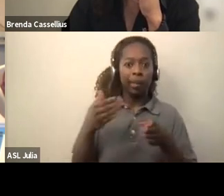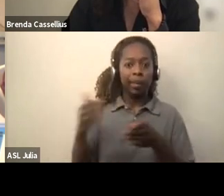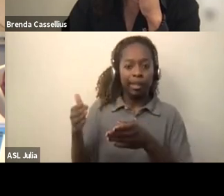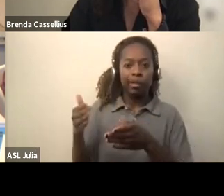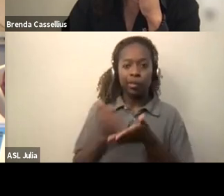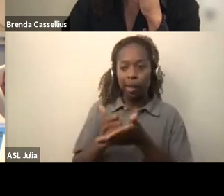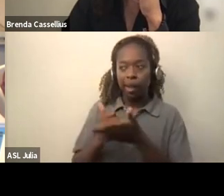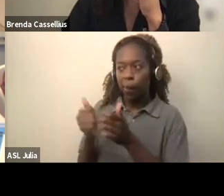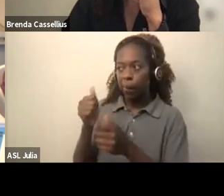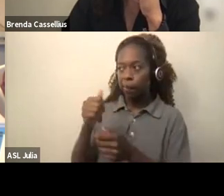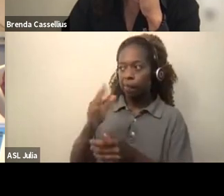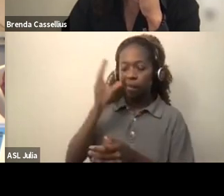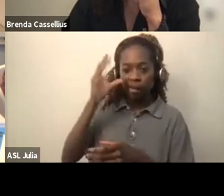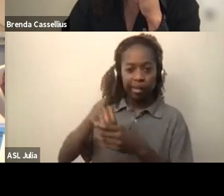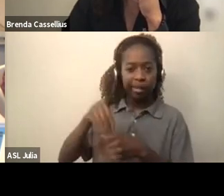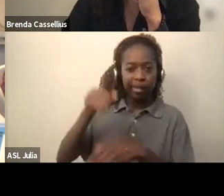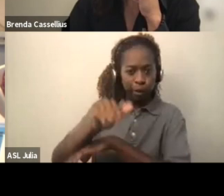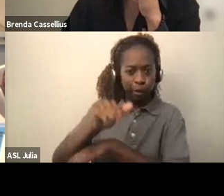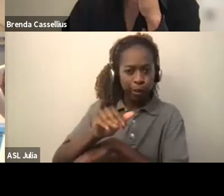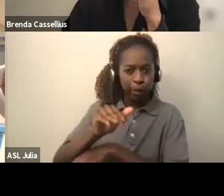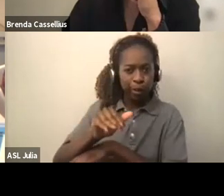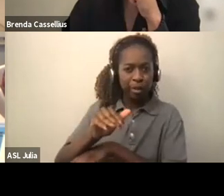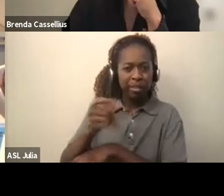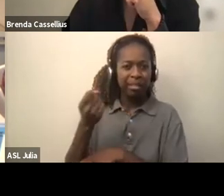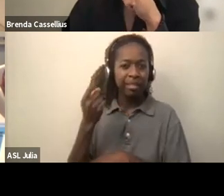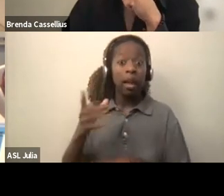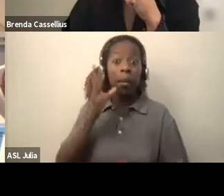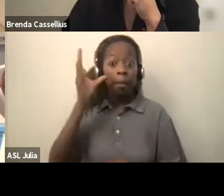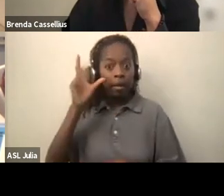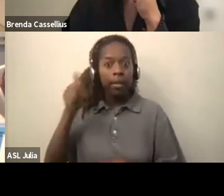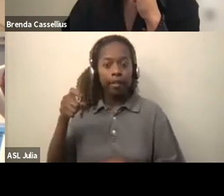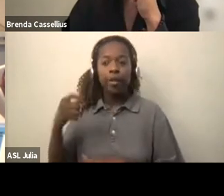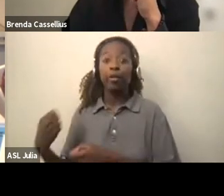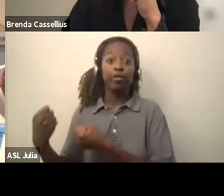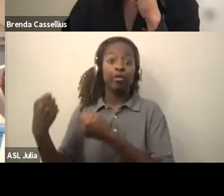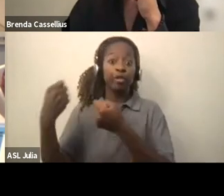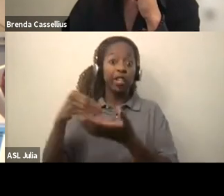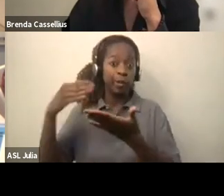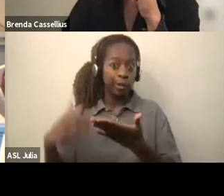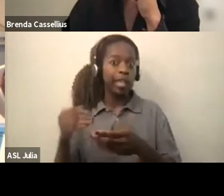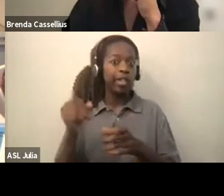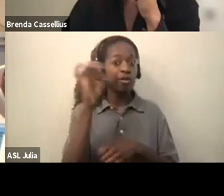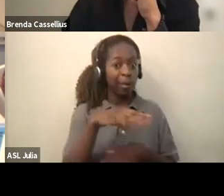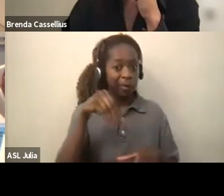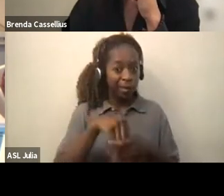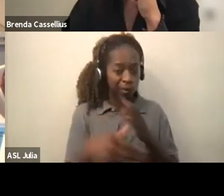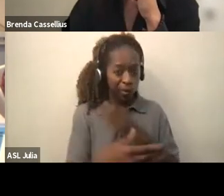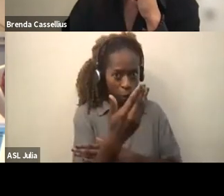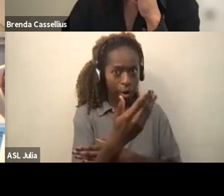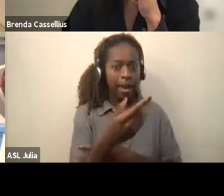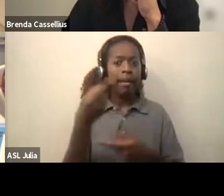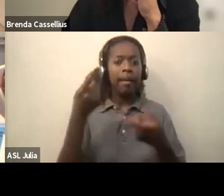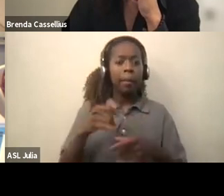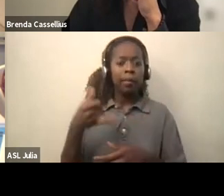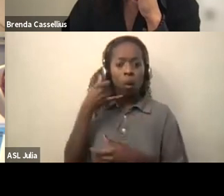for a parent who has dropped their student off at school in the morning and gone to work and now is getting a call that you